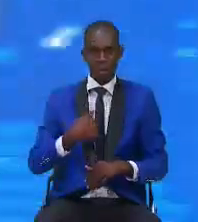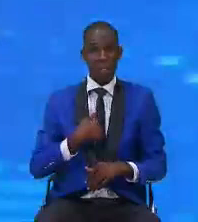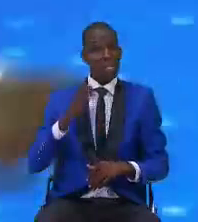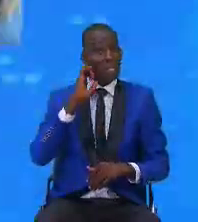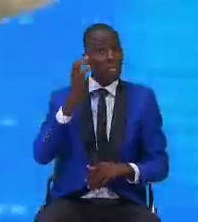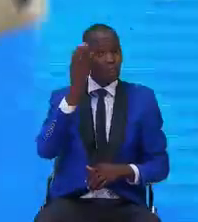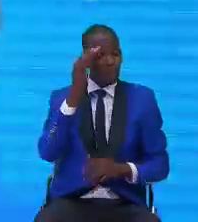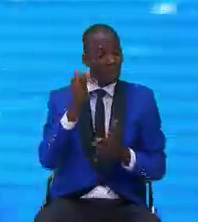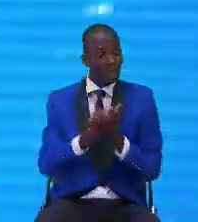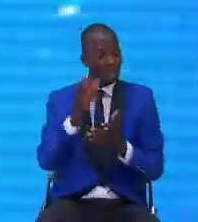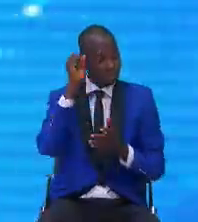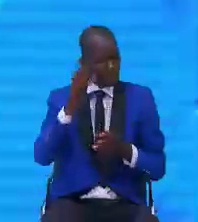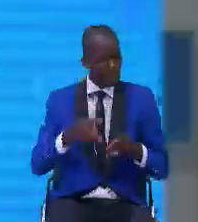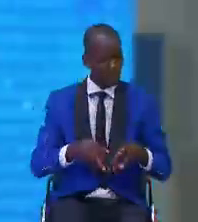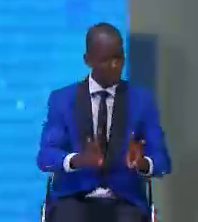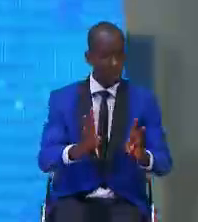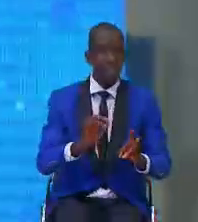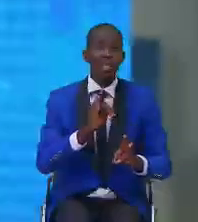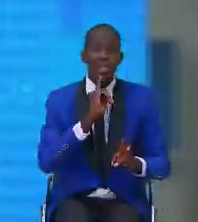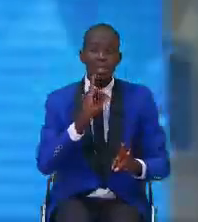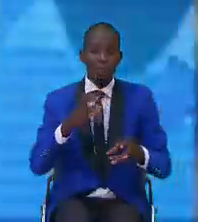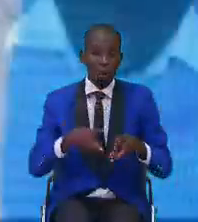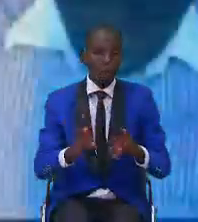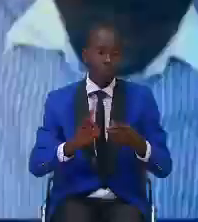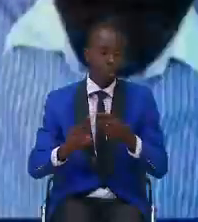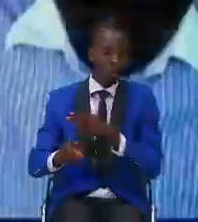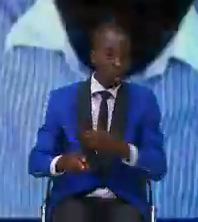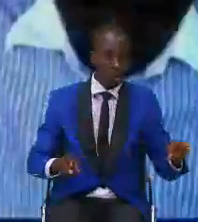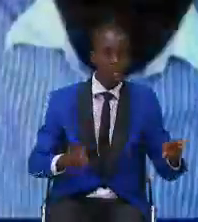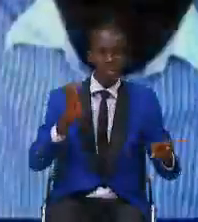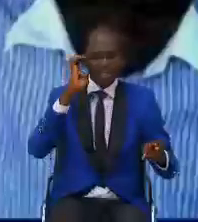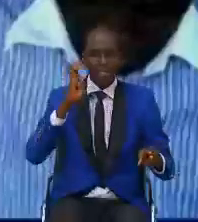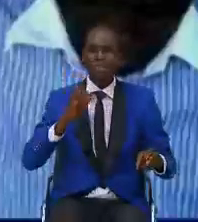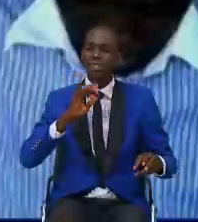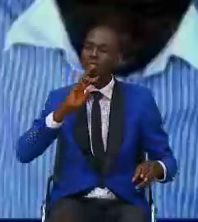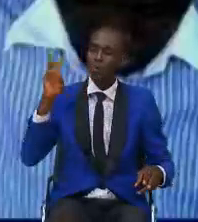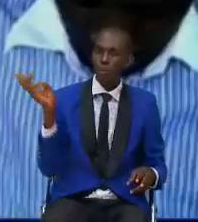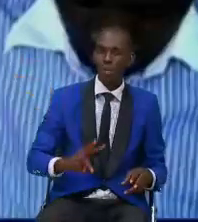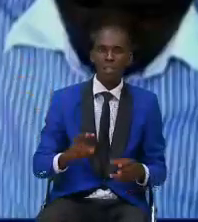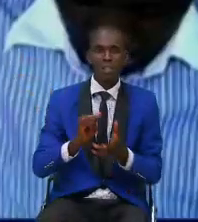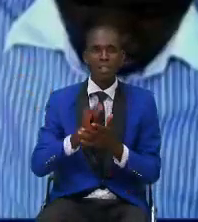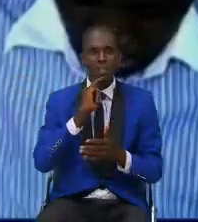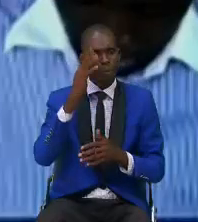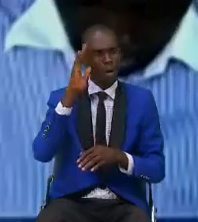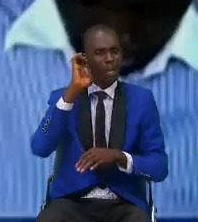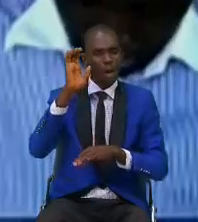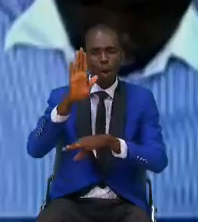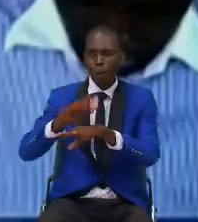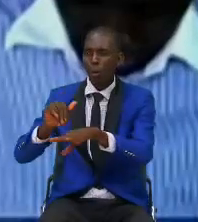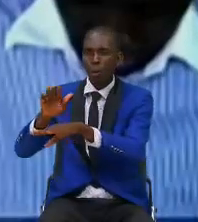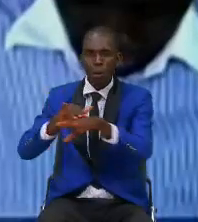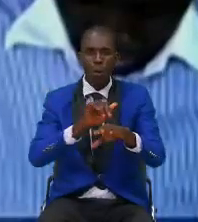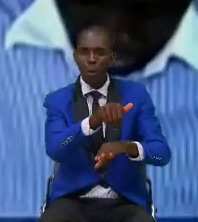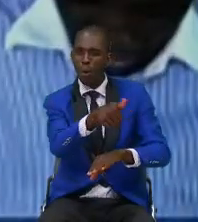me. He knew the way he was taking would lead him to perdition and hell. And yet in his wickedness,